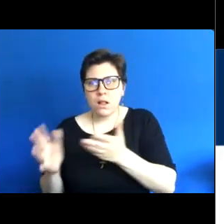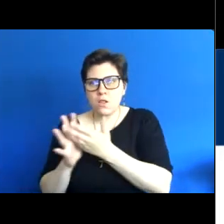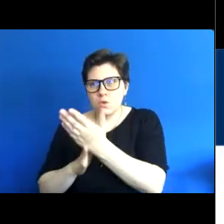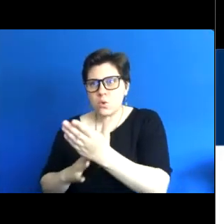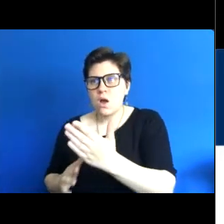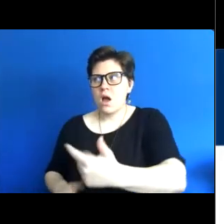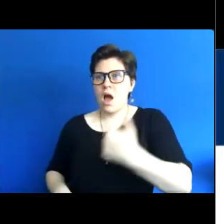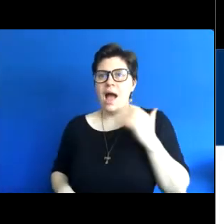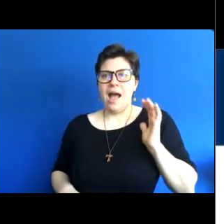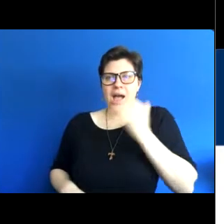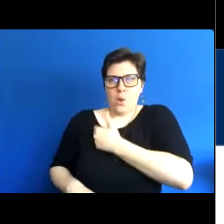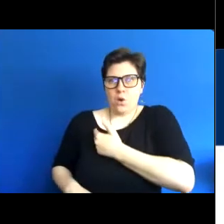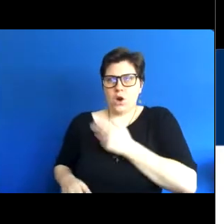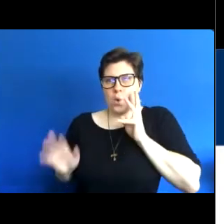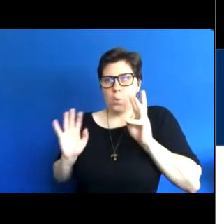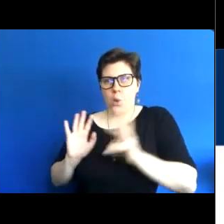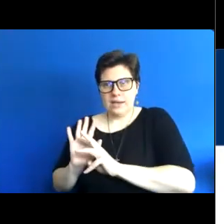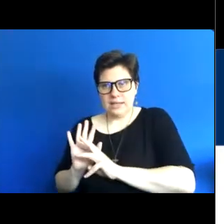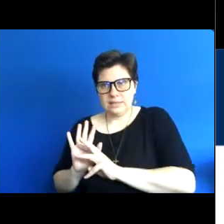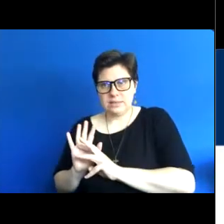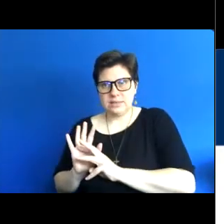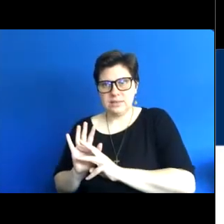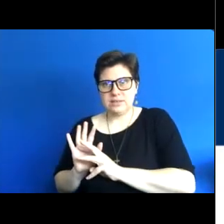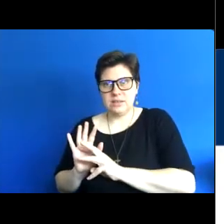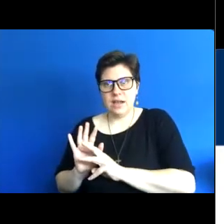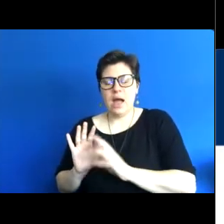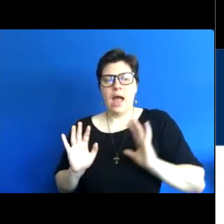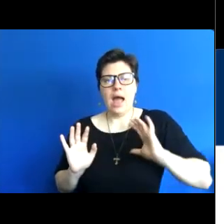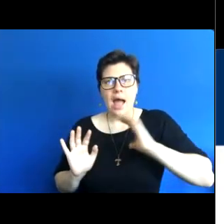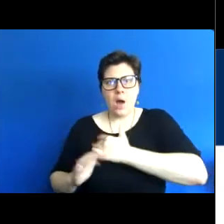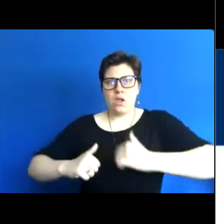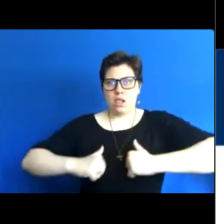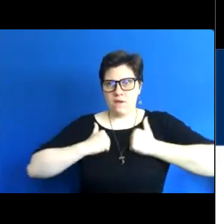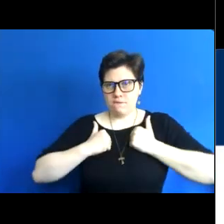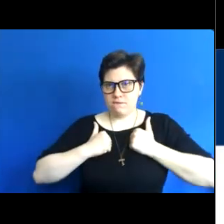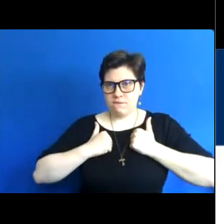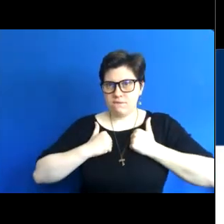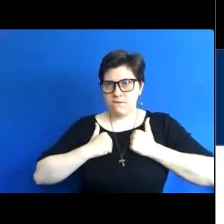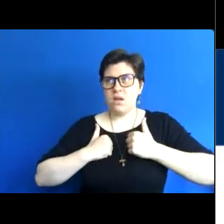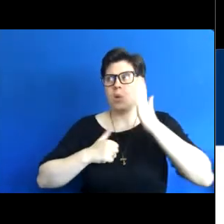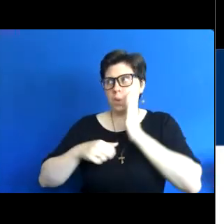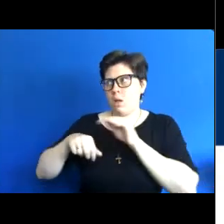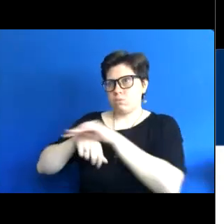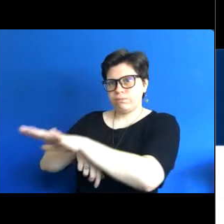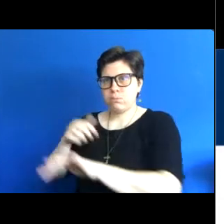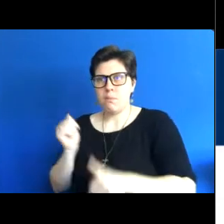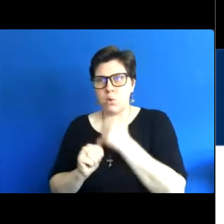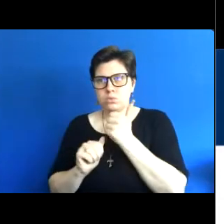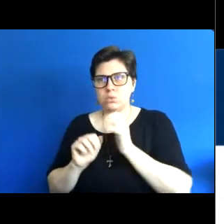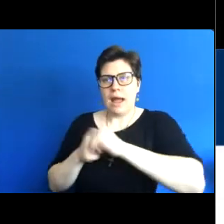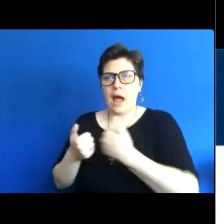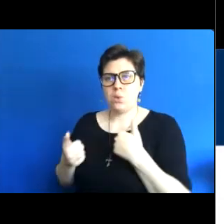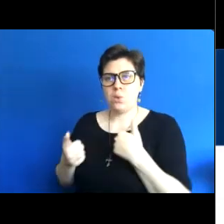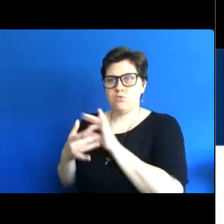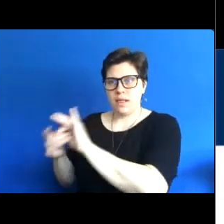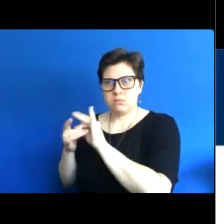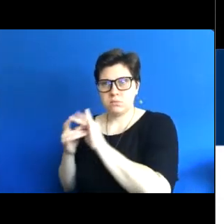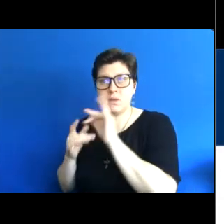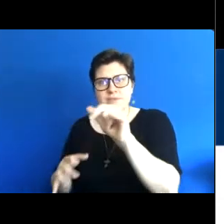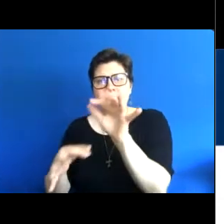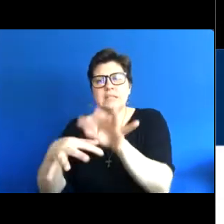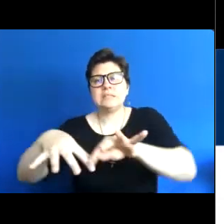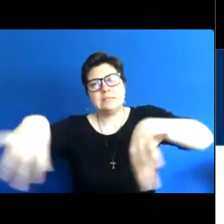our witness. It's going to come from the way that we live out the gospel in the way that we relate to our children. And that is going to be key,